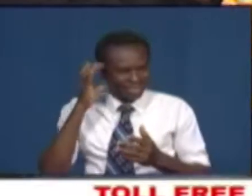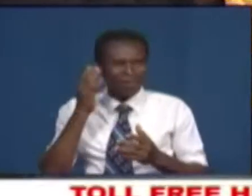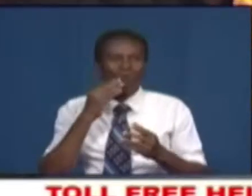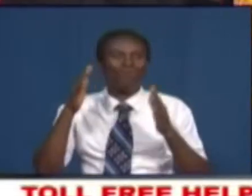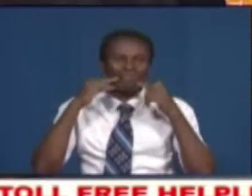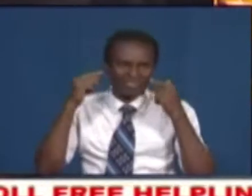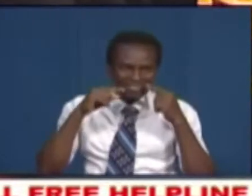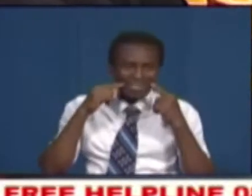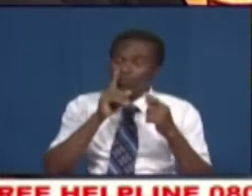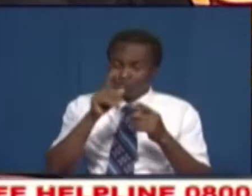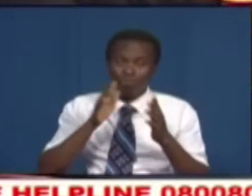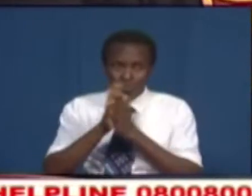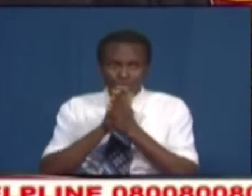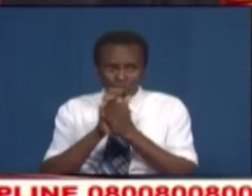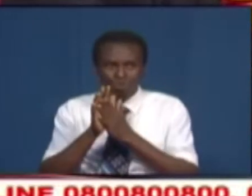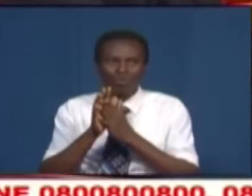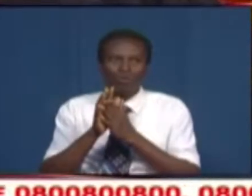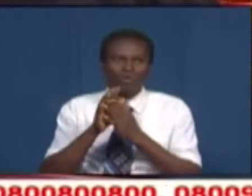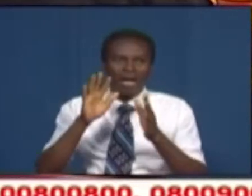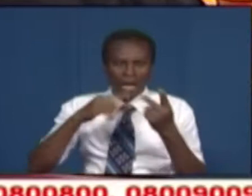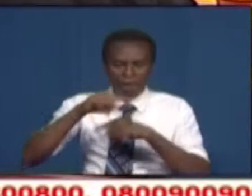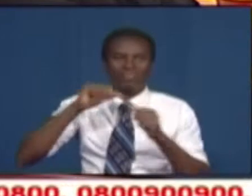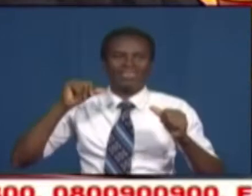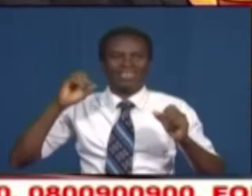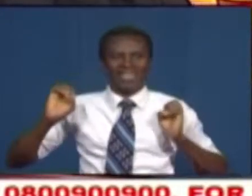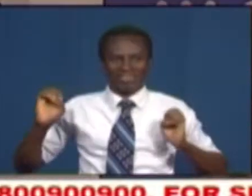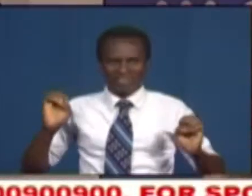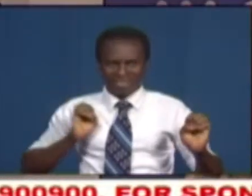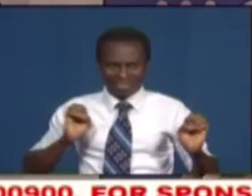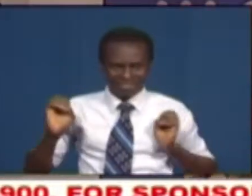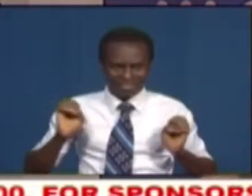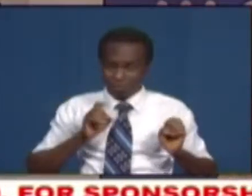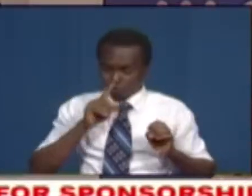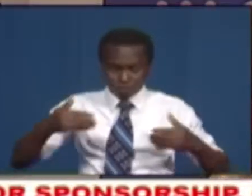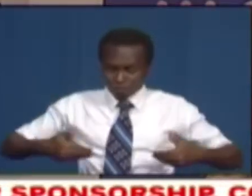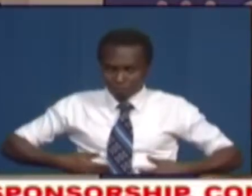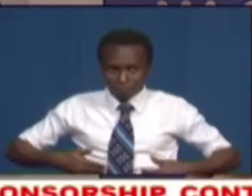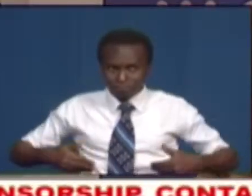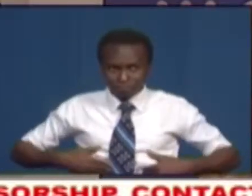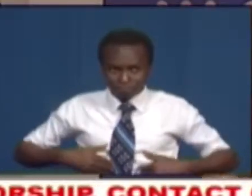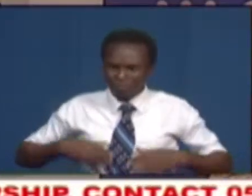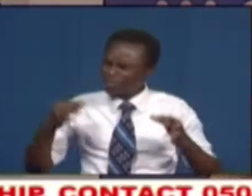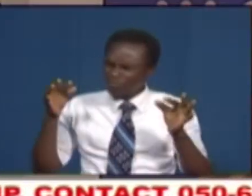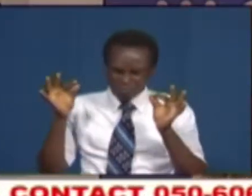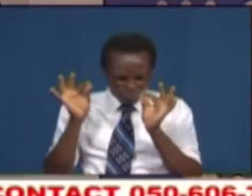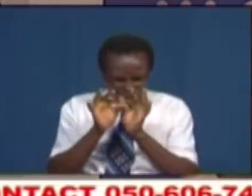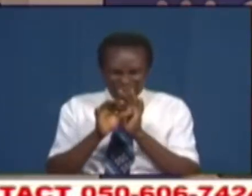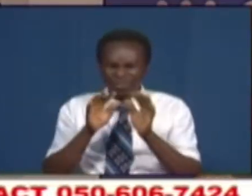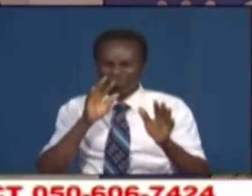And I really appreciated the comments on exercising, because when we talk about adolescent health, there's a need to talk about